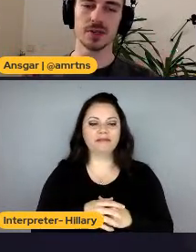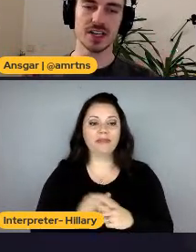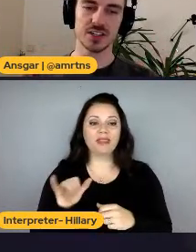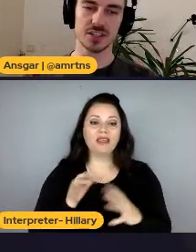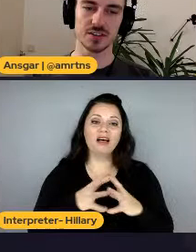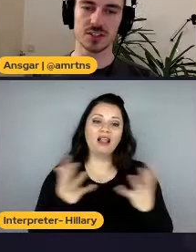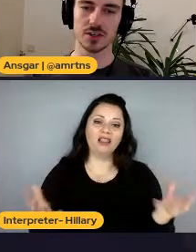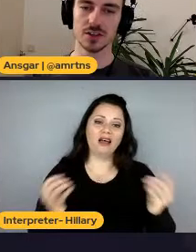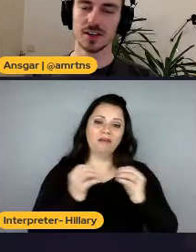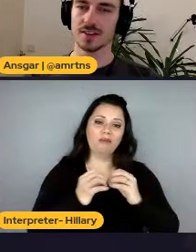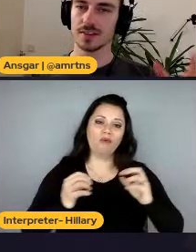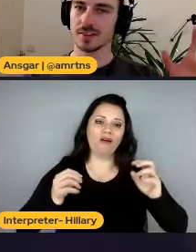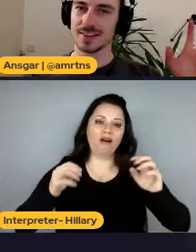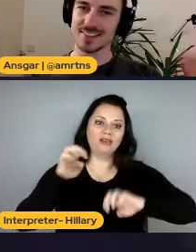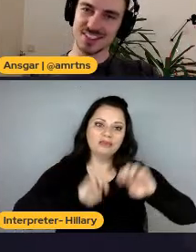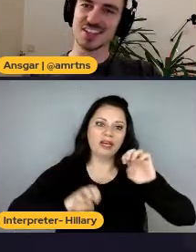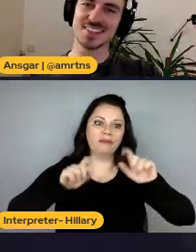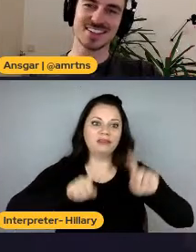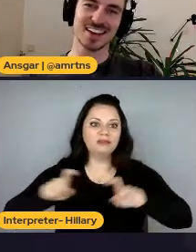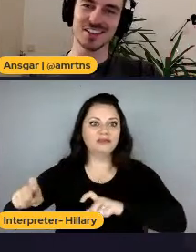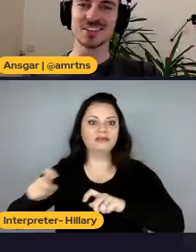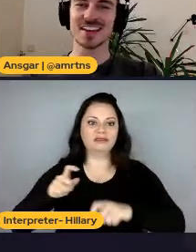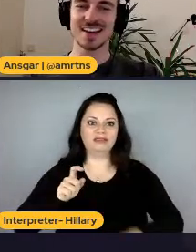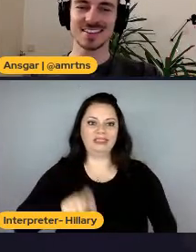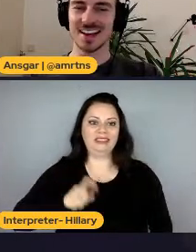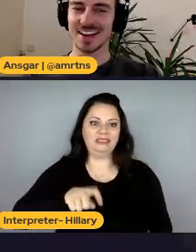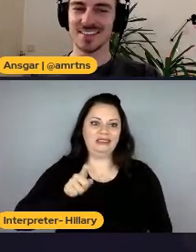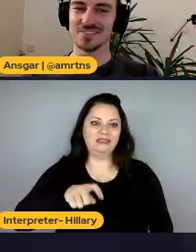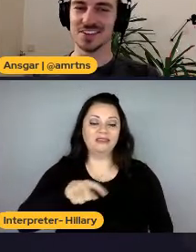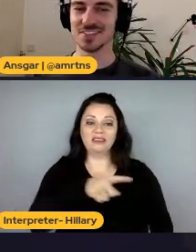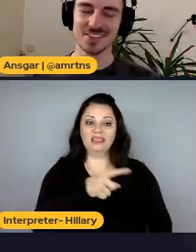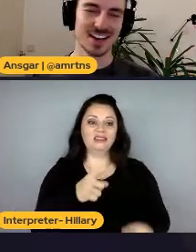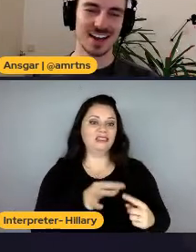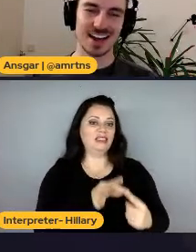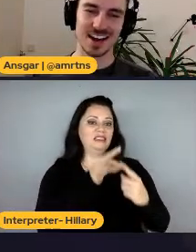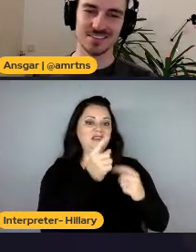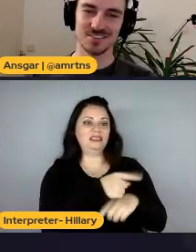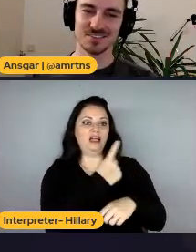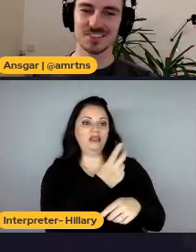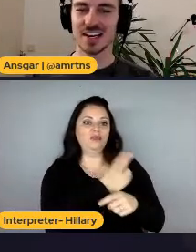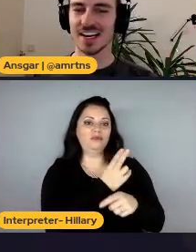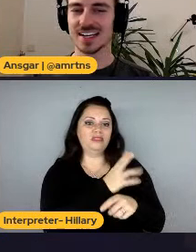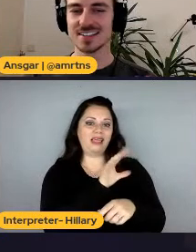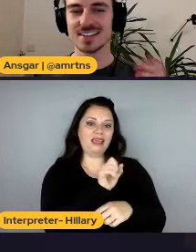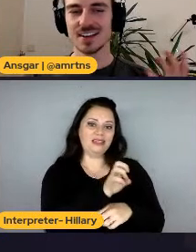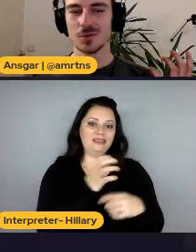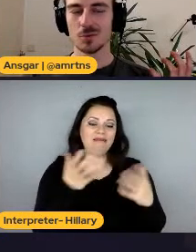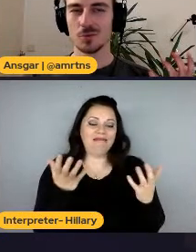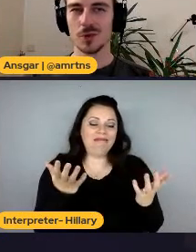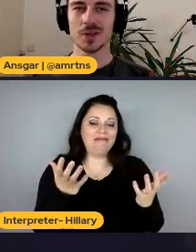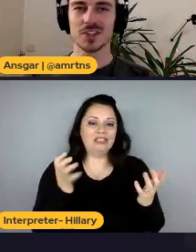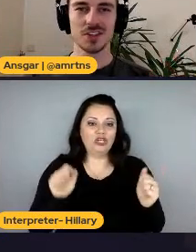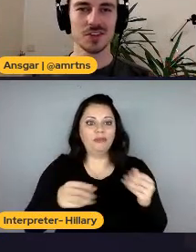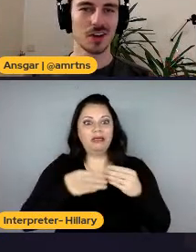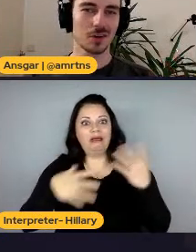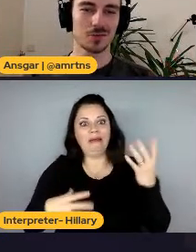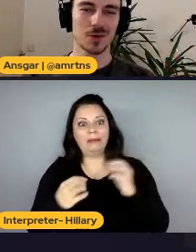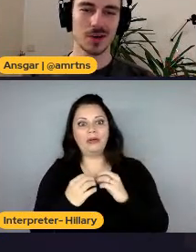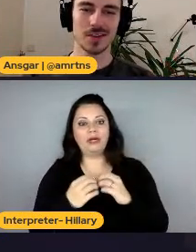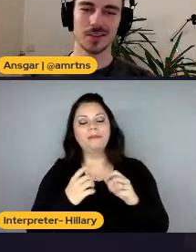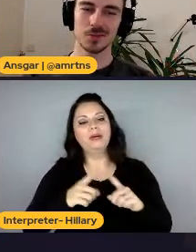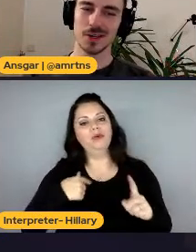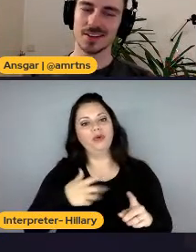more experimentation. So this is just a single use case I came up with. And we want to